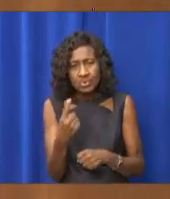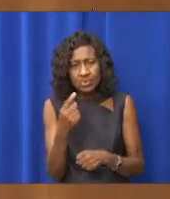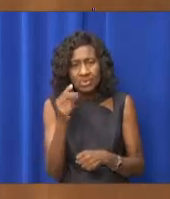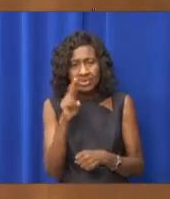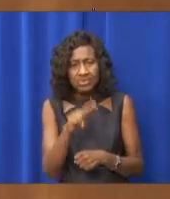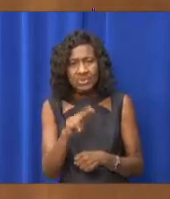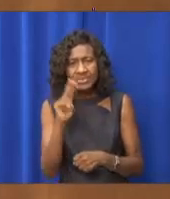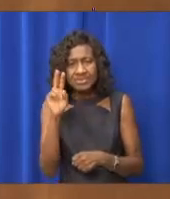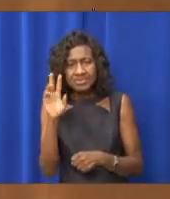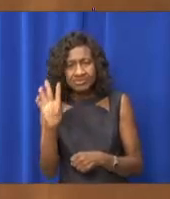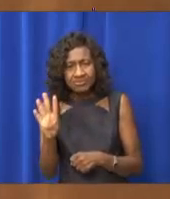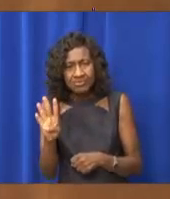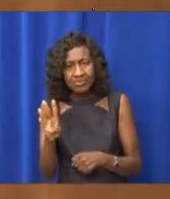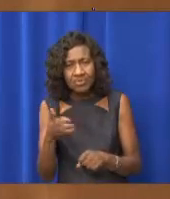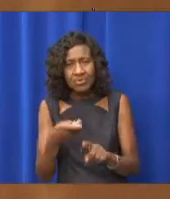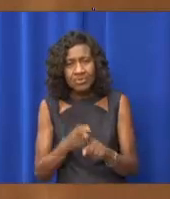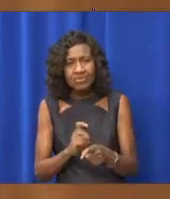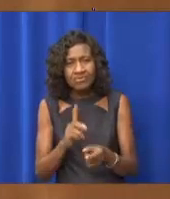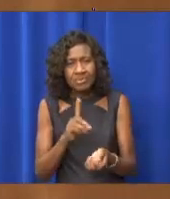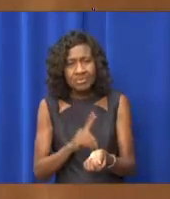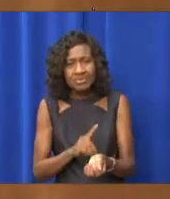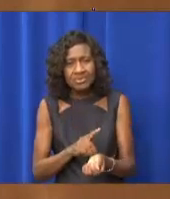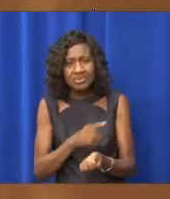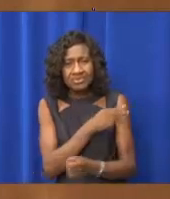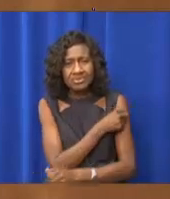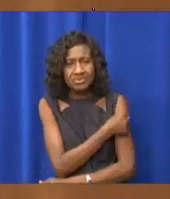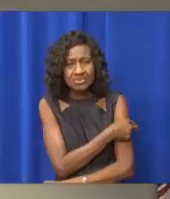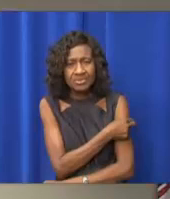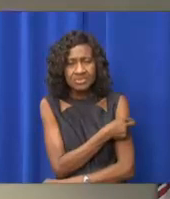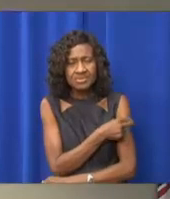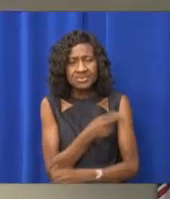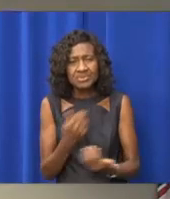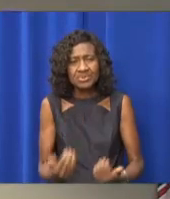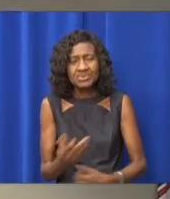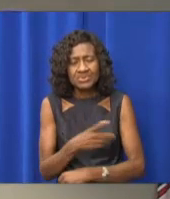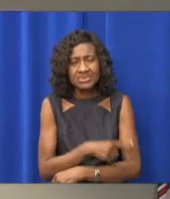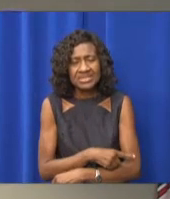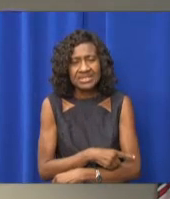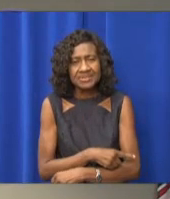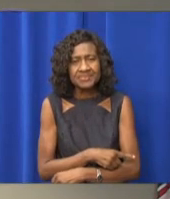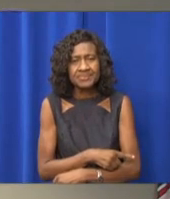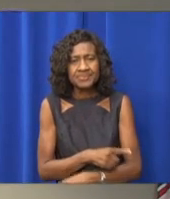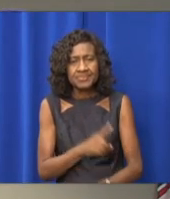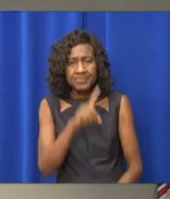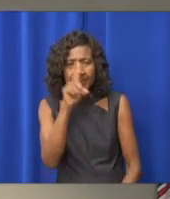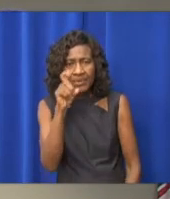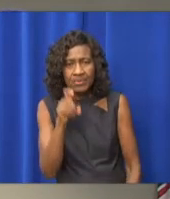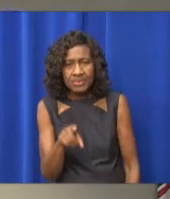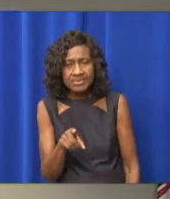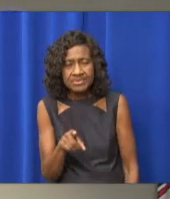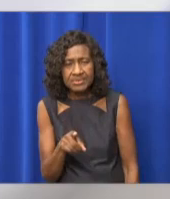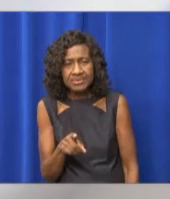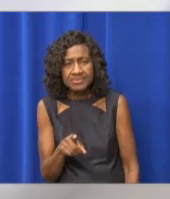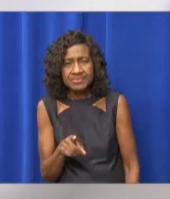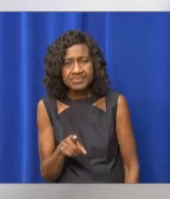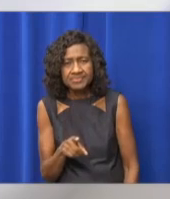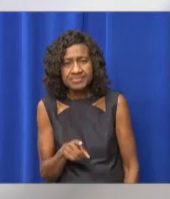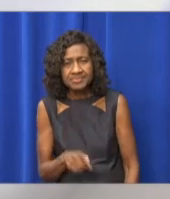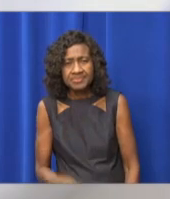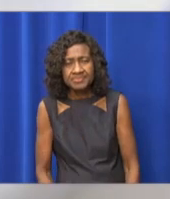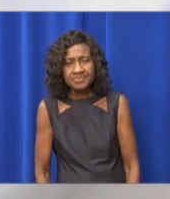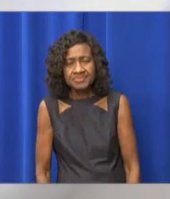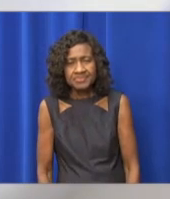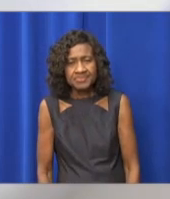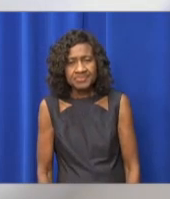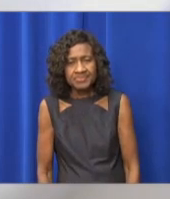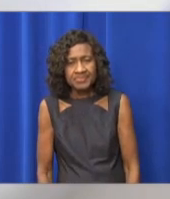Thank you very much. I appreciate answering all those. Thank you. Thank you, Wendy. We now go to Ralph from the Caymanian Times. Good afternoon, Dr. Lee, and thank you